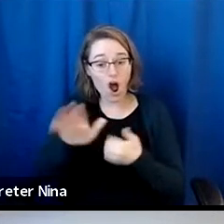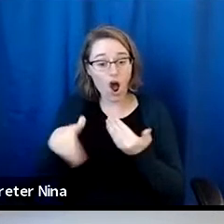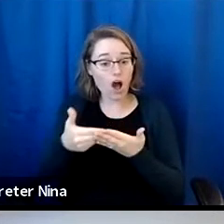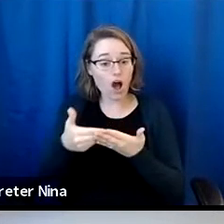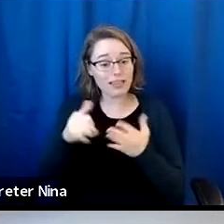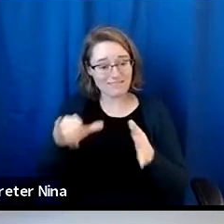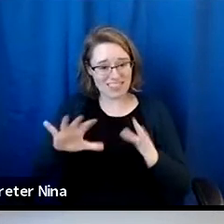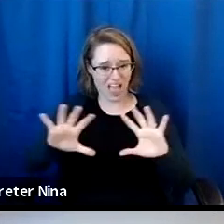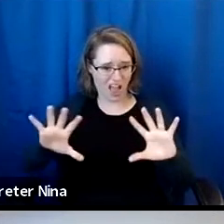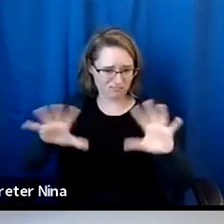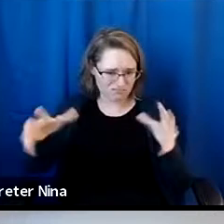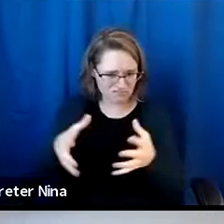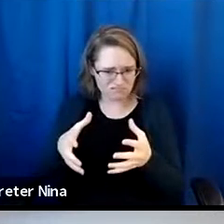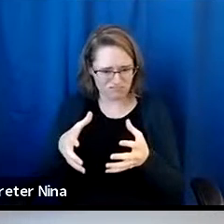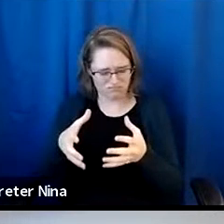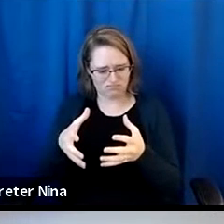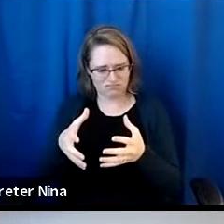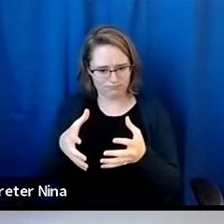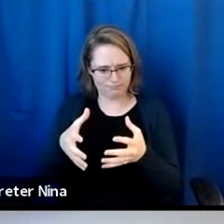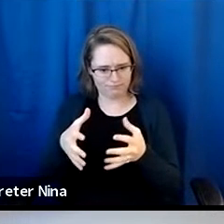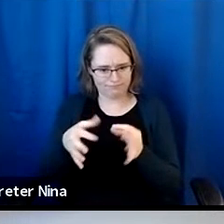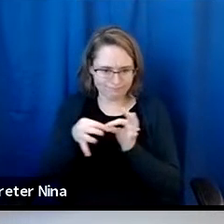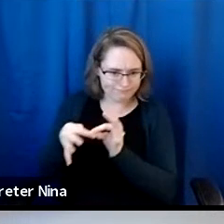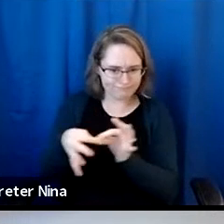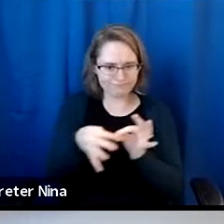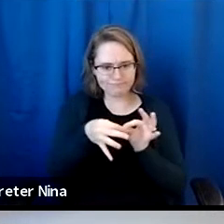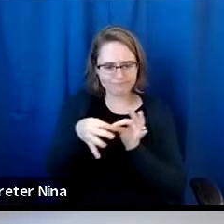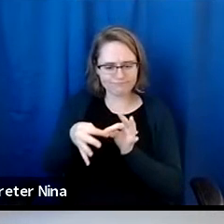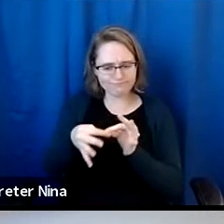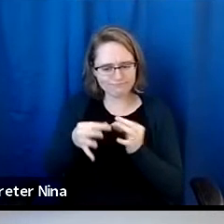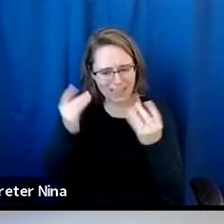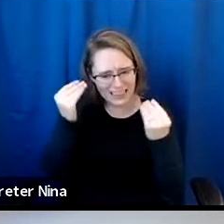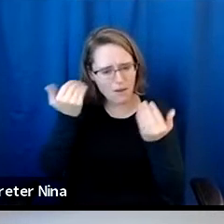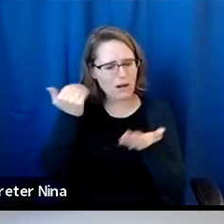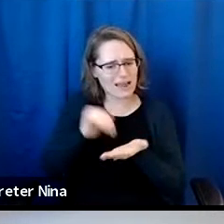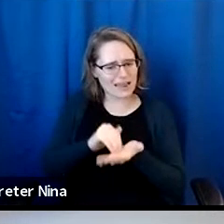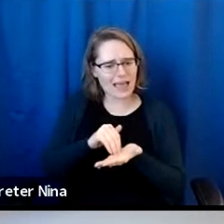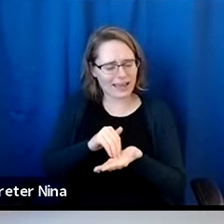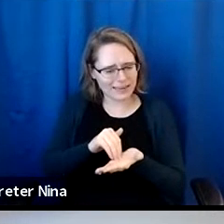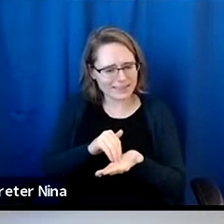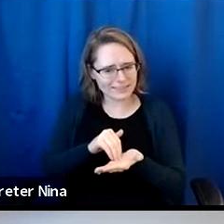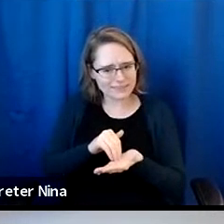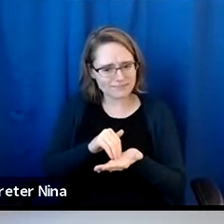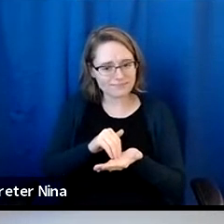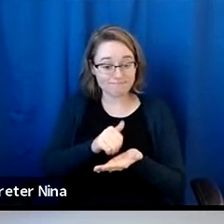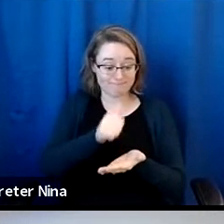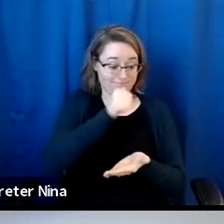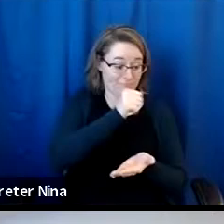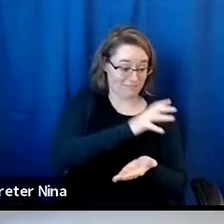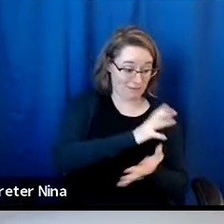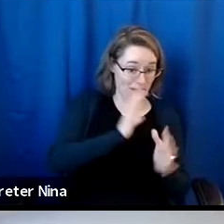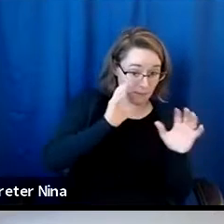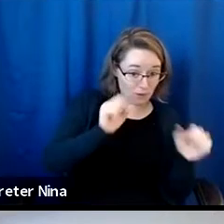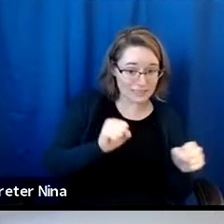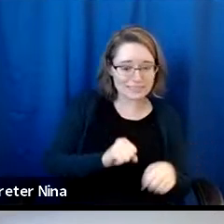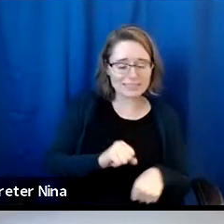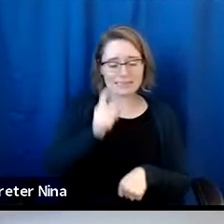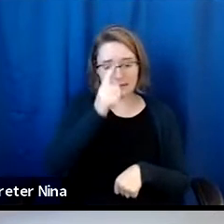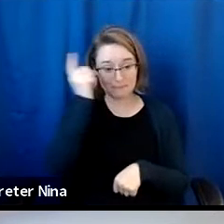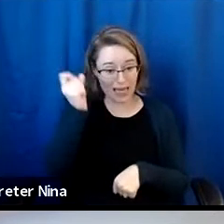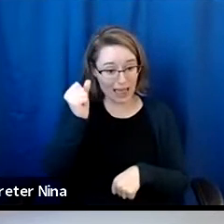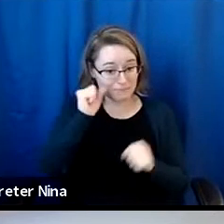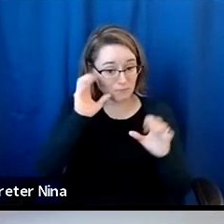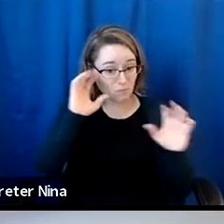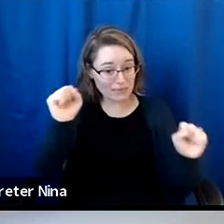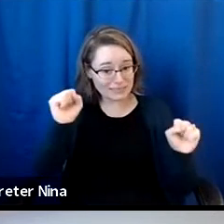think that, when you think about how, again, as as a female president, as a Black president, how